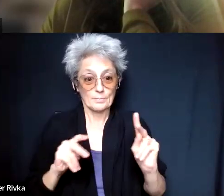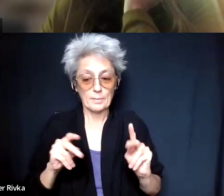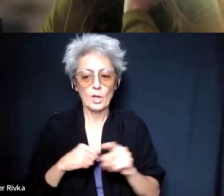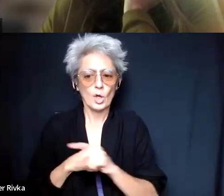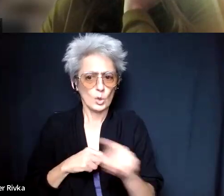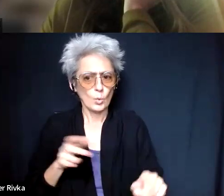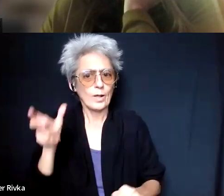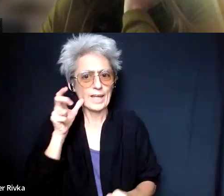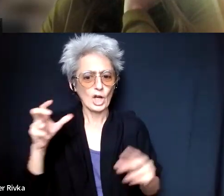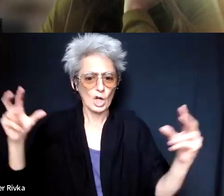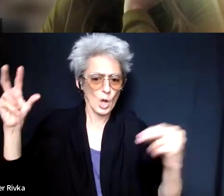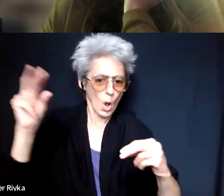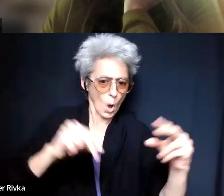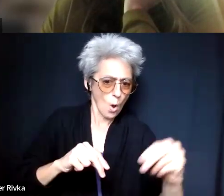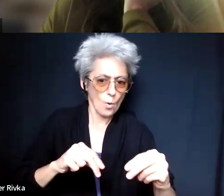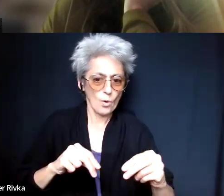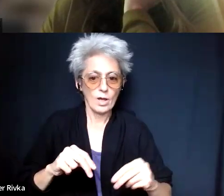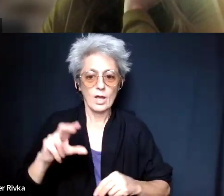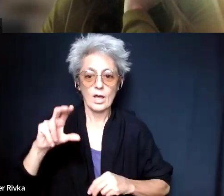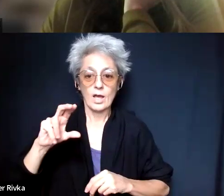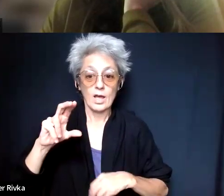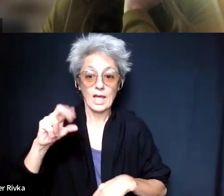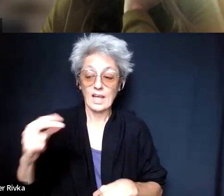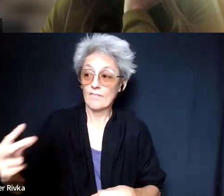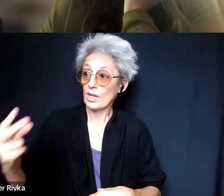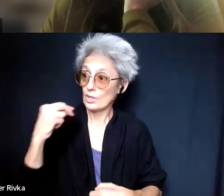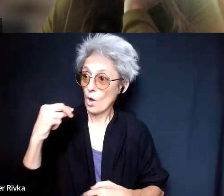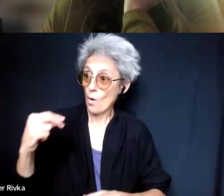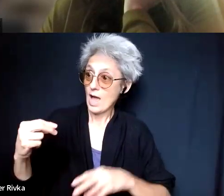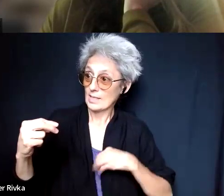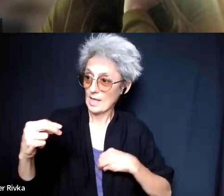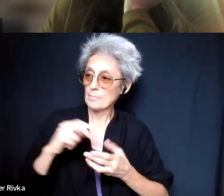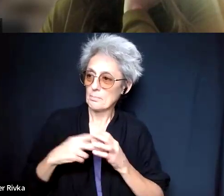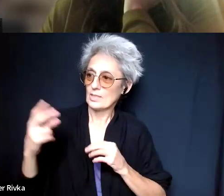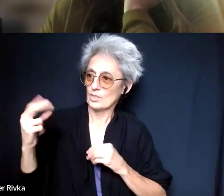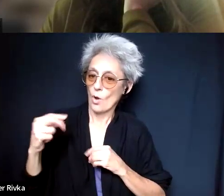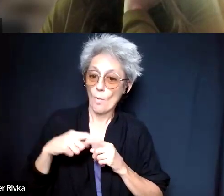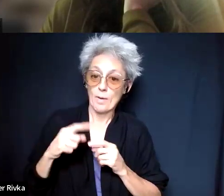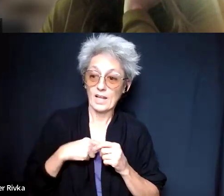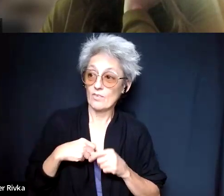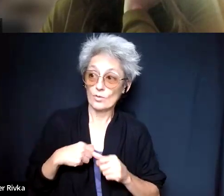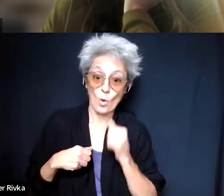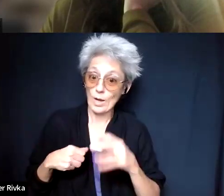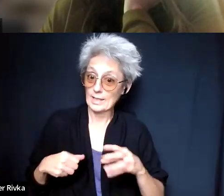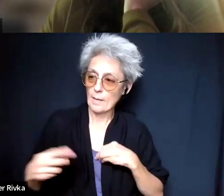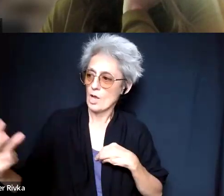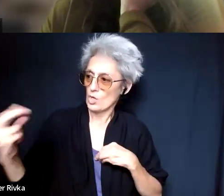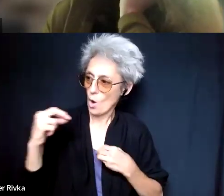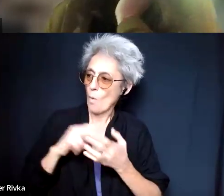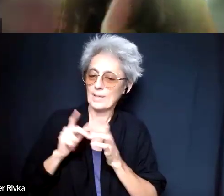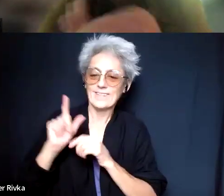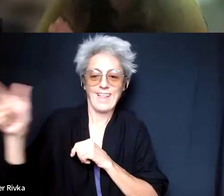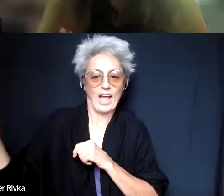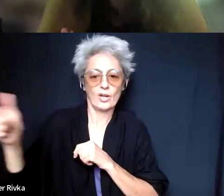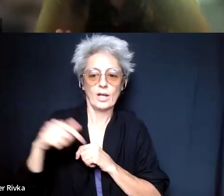No doesn't mean no unless you accept it to mean no. It often means later. keep going back and going back and going